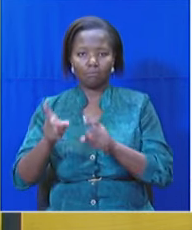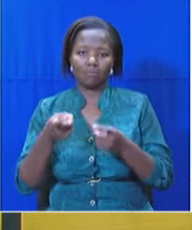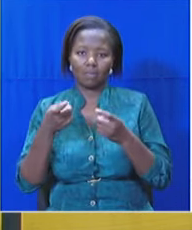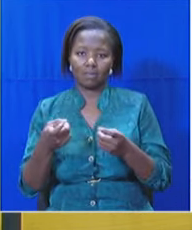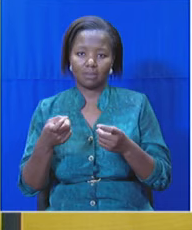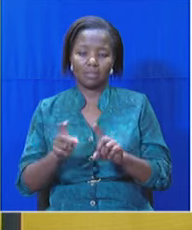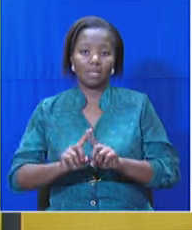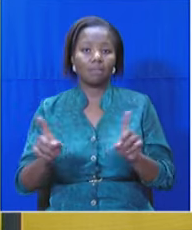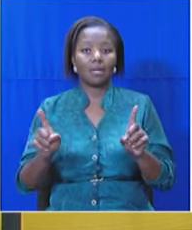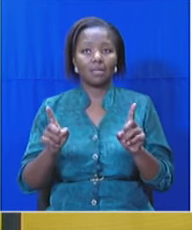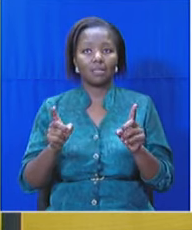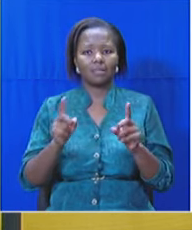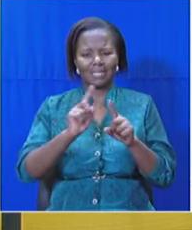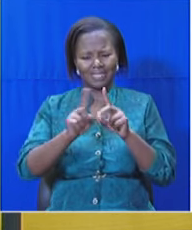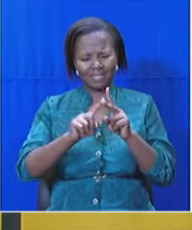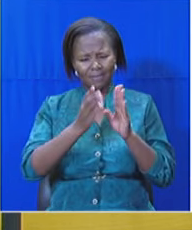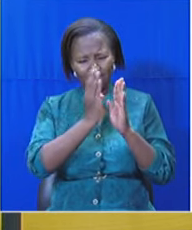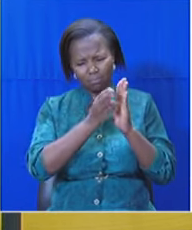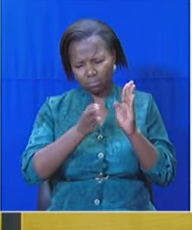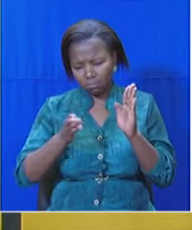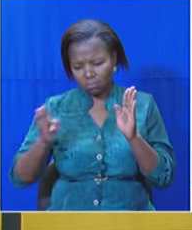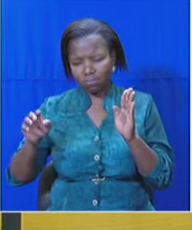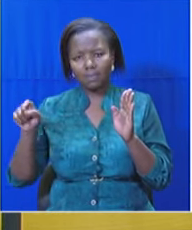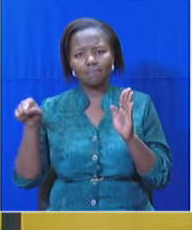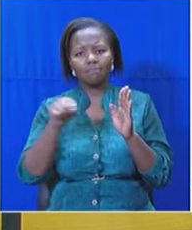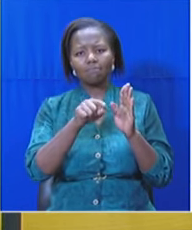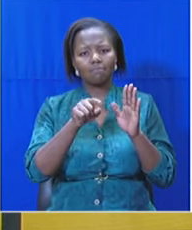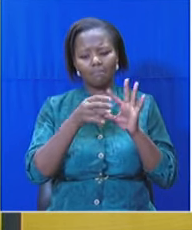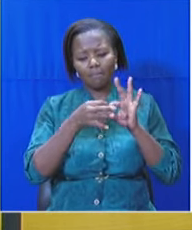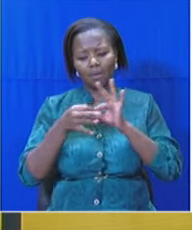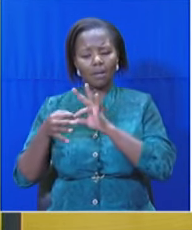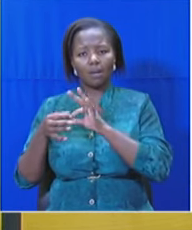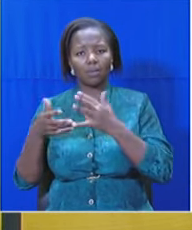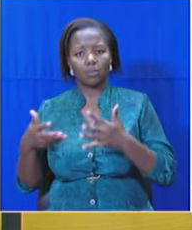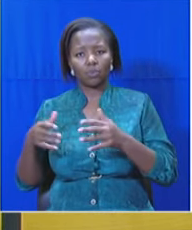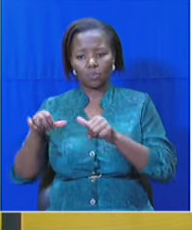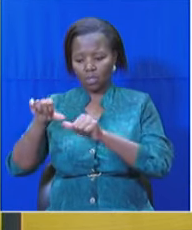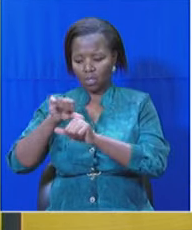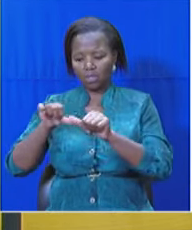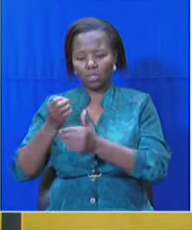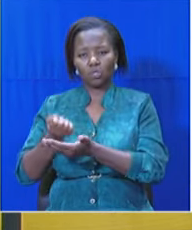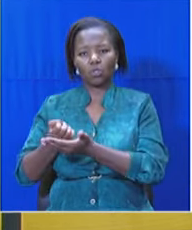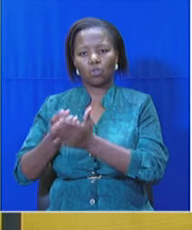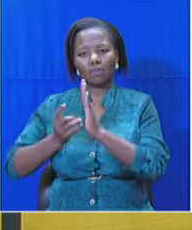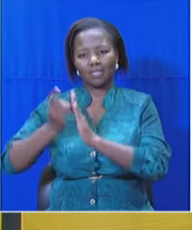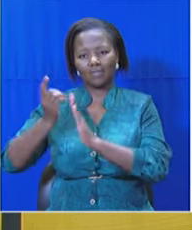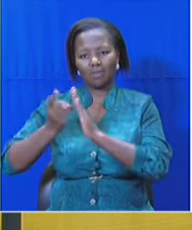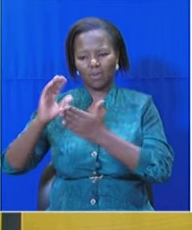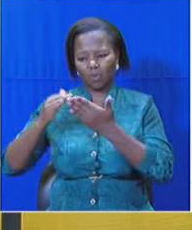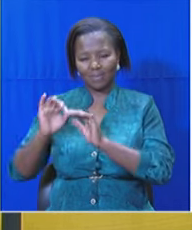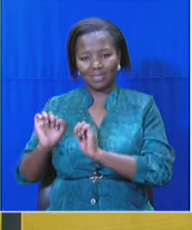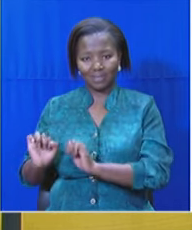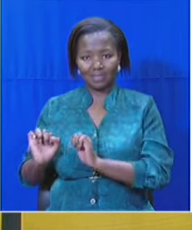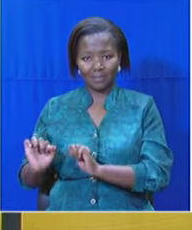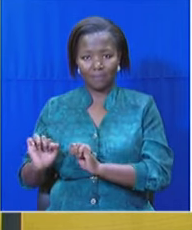it covers a whole range of sectors that link directly to socio-economic development of our communities.